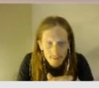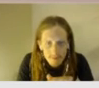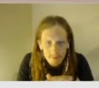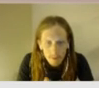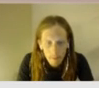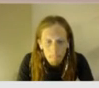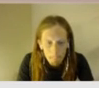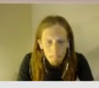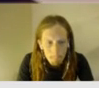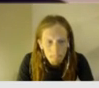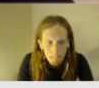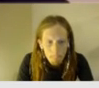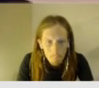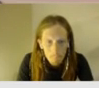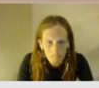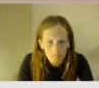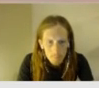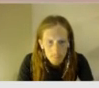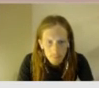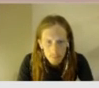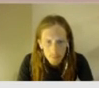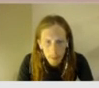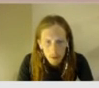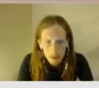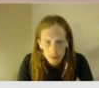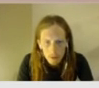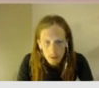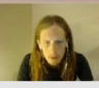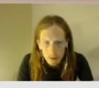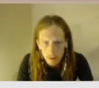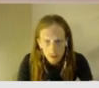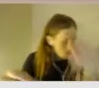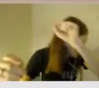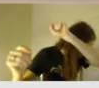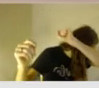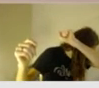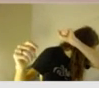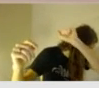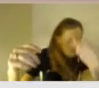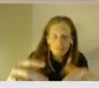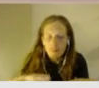specific issues. I mentioned earlier that I shoot around these jails in downtown Houston, and so I've done some projects